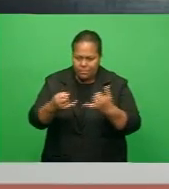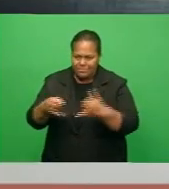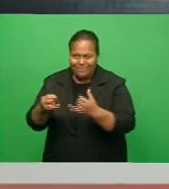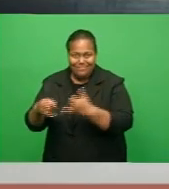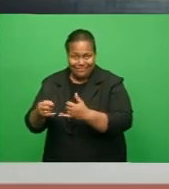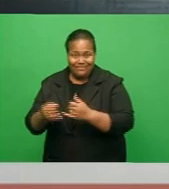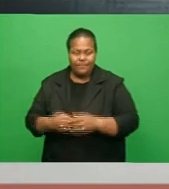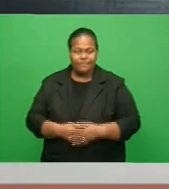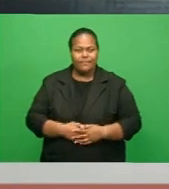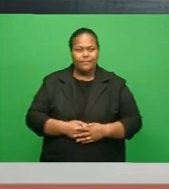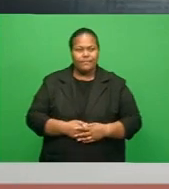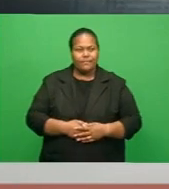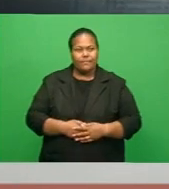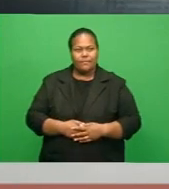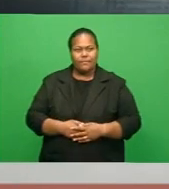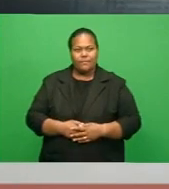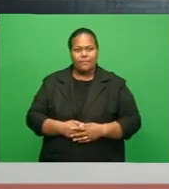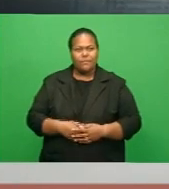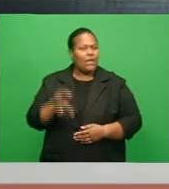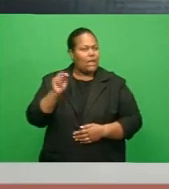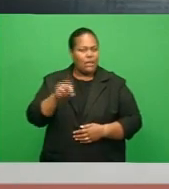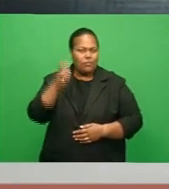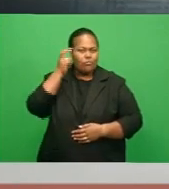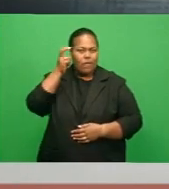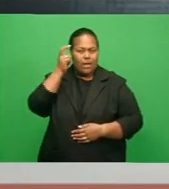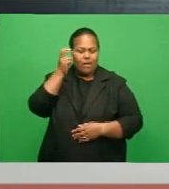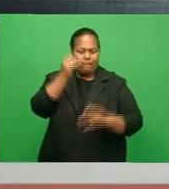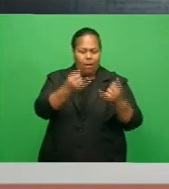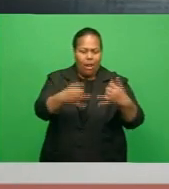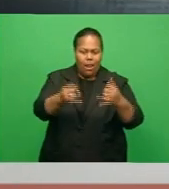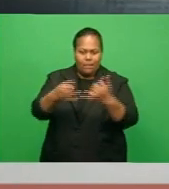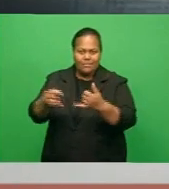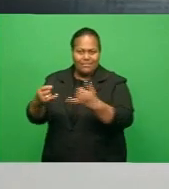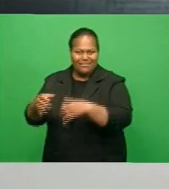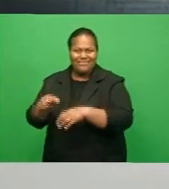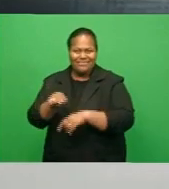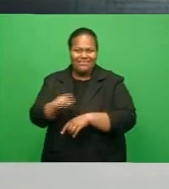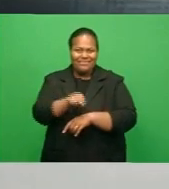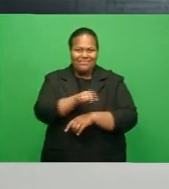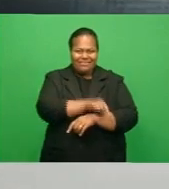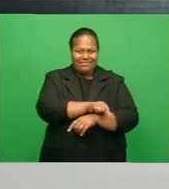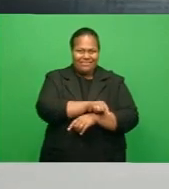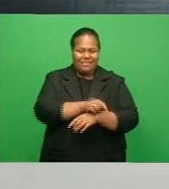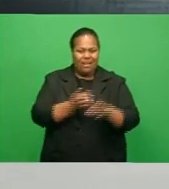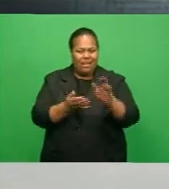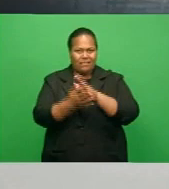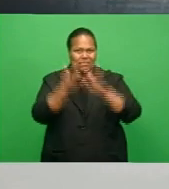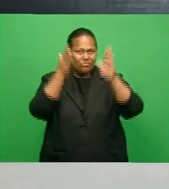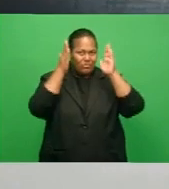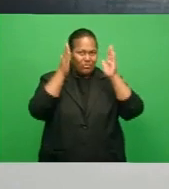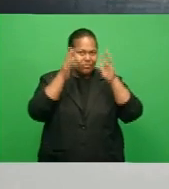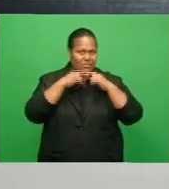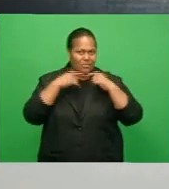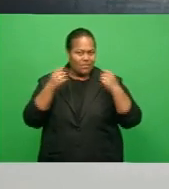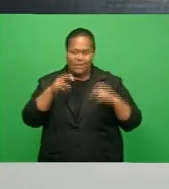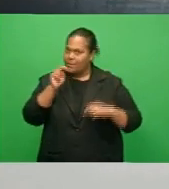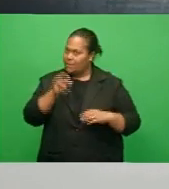intensive training for the maritime divisions. It focuses on